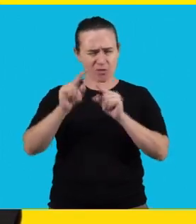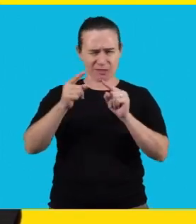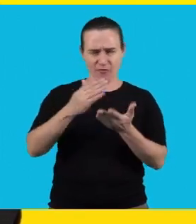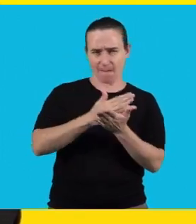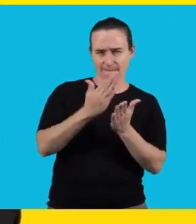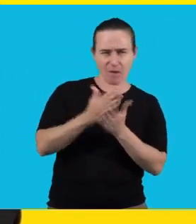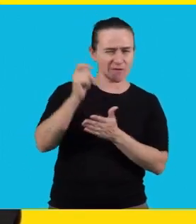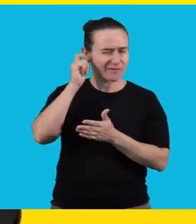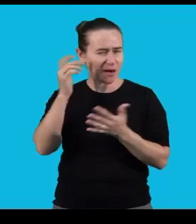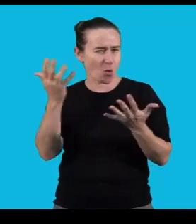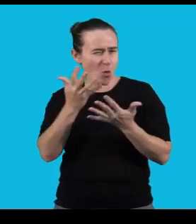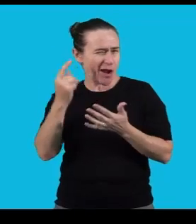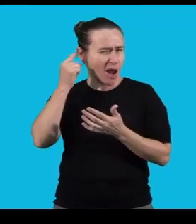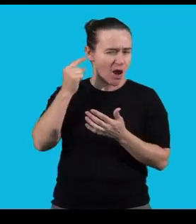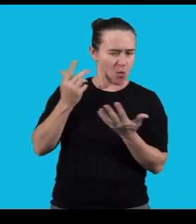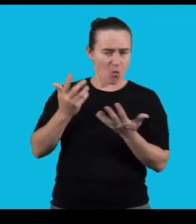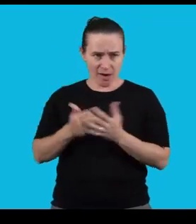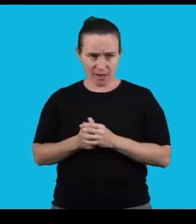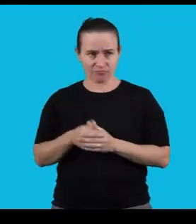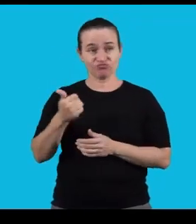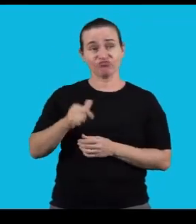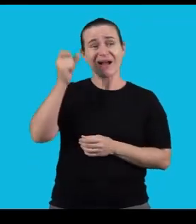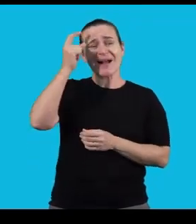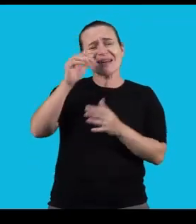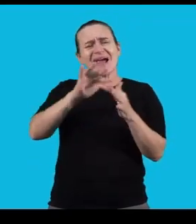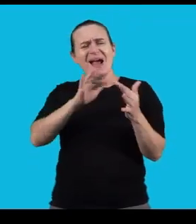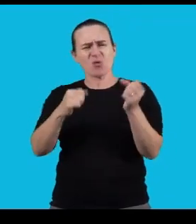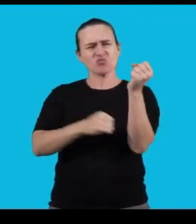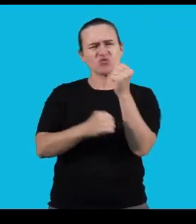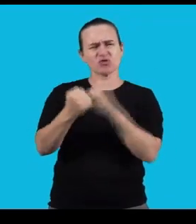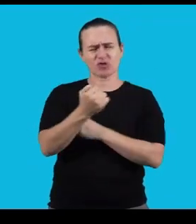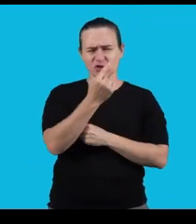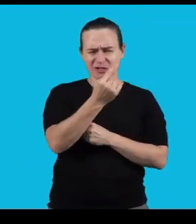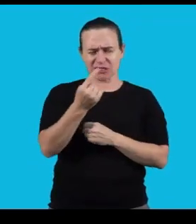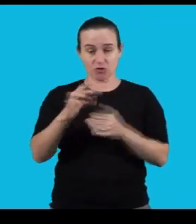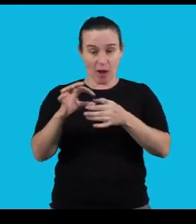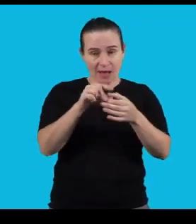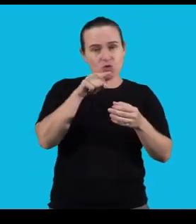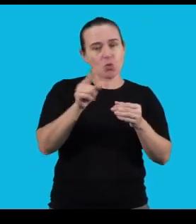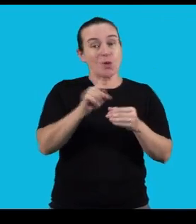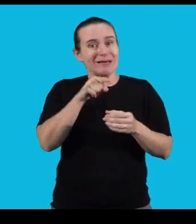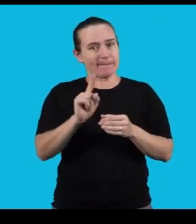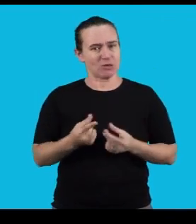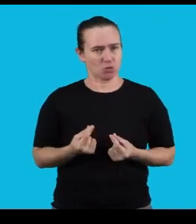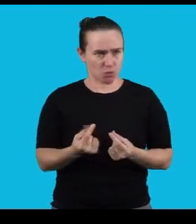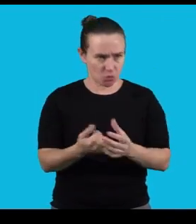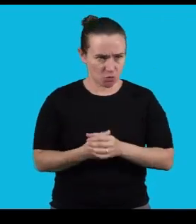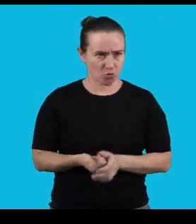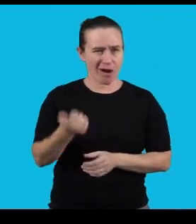the ear and where they are found, understanding how the structure of each part is related to its